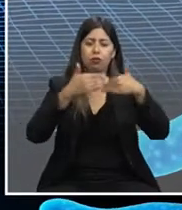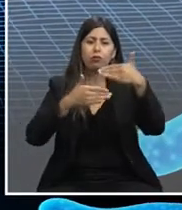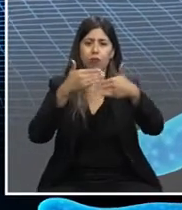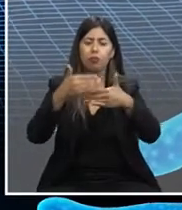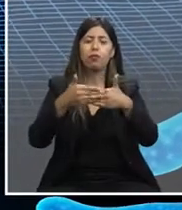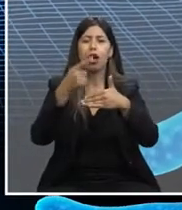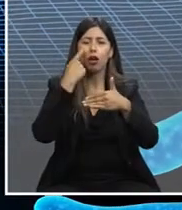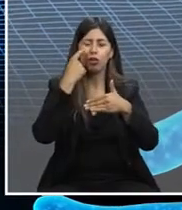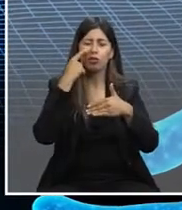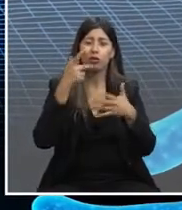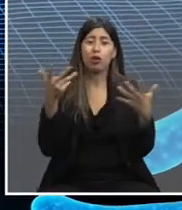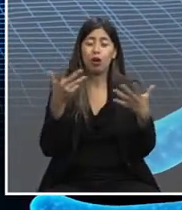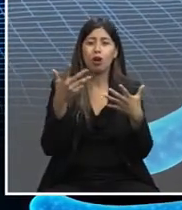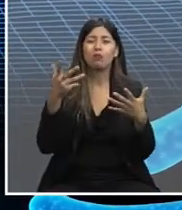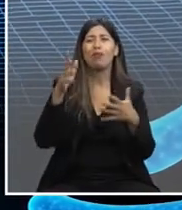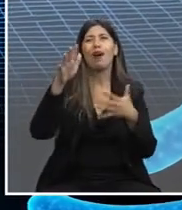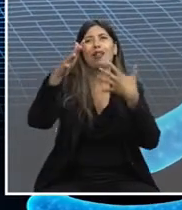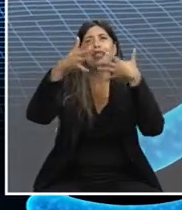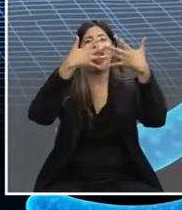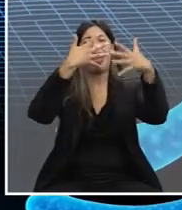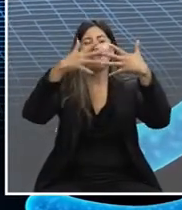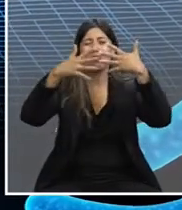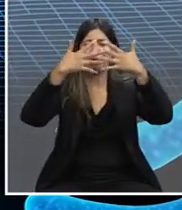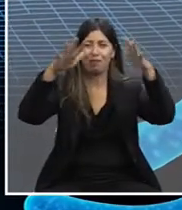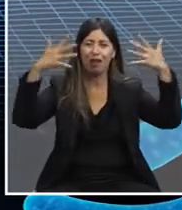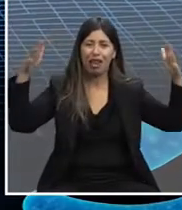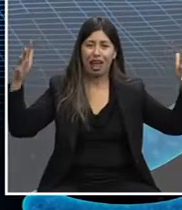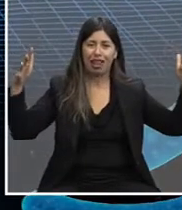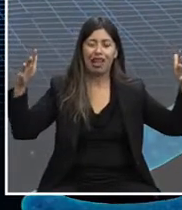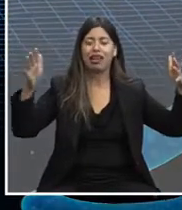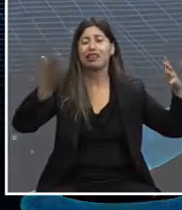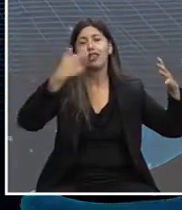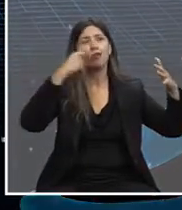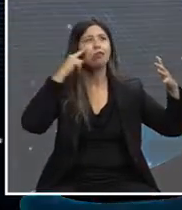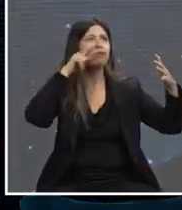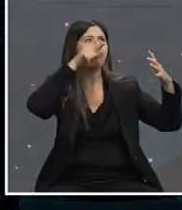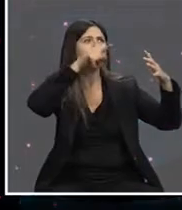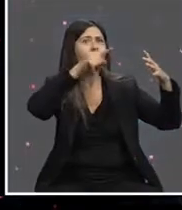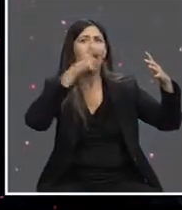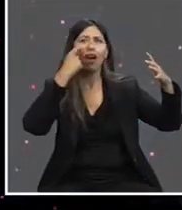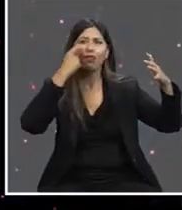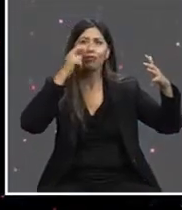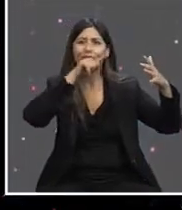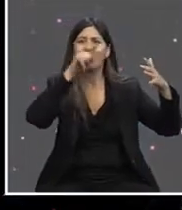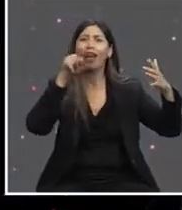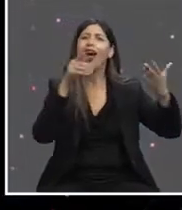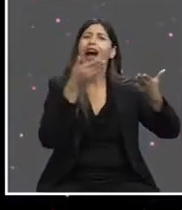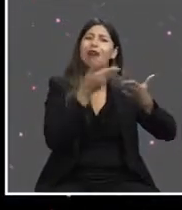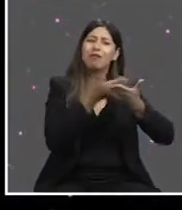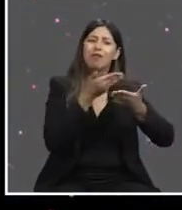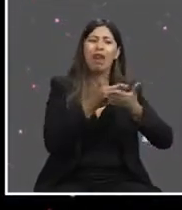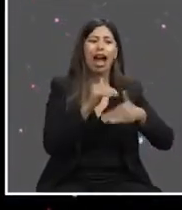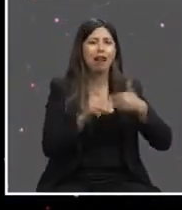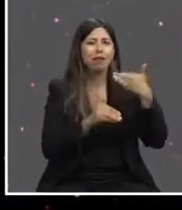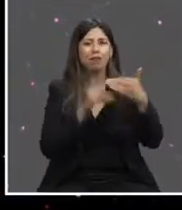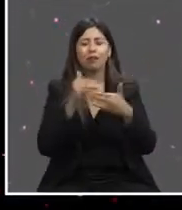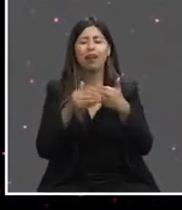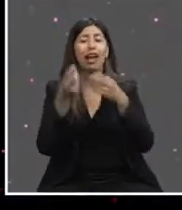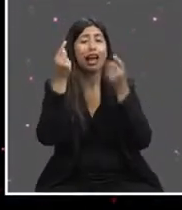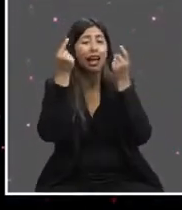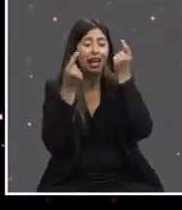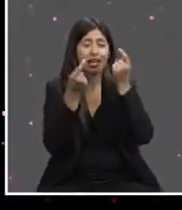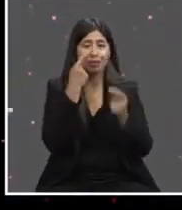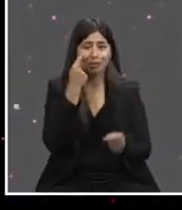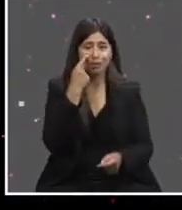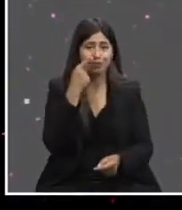to improve the world around us. So the accelerated accumulation of knowledge brought with it an acceleration of technological innovation,